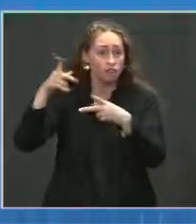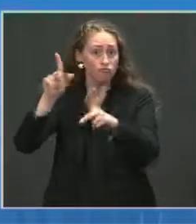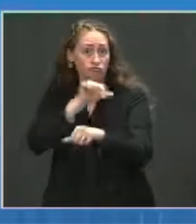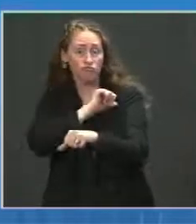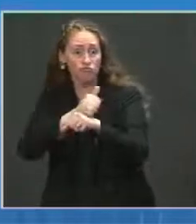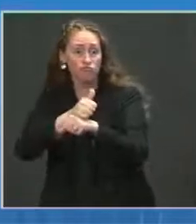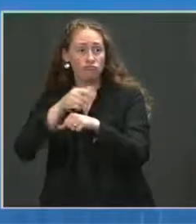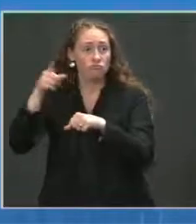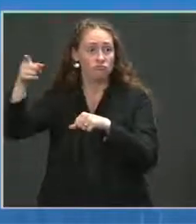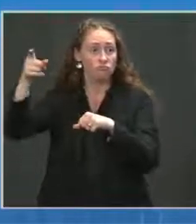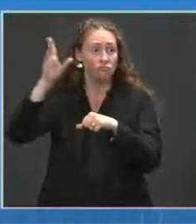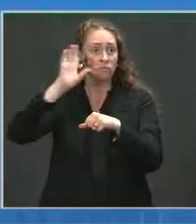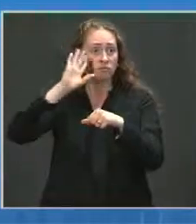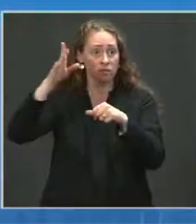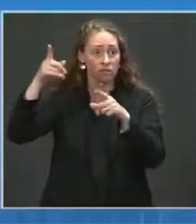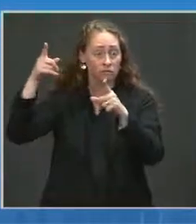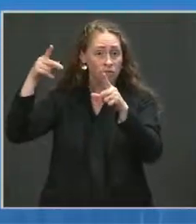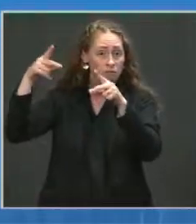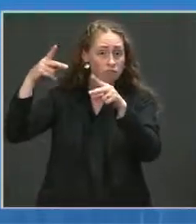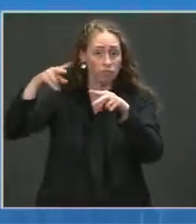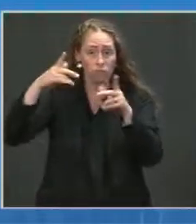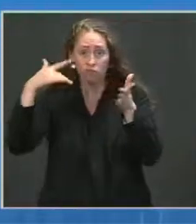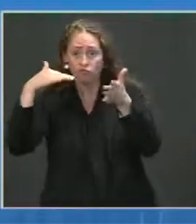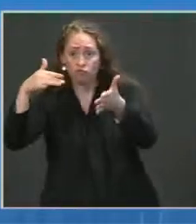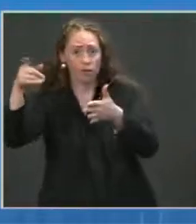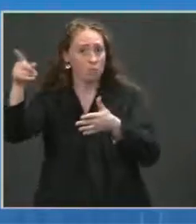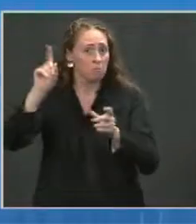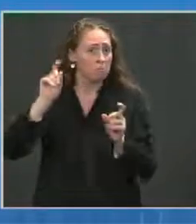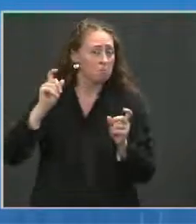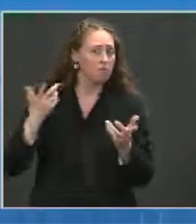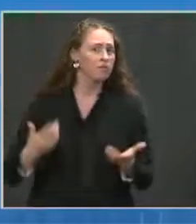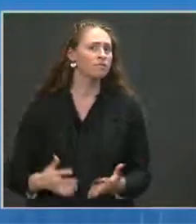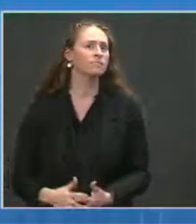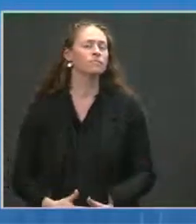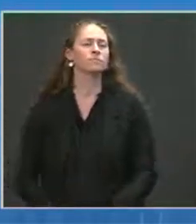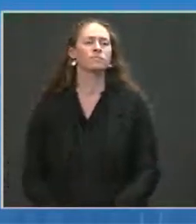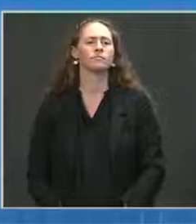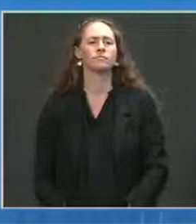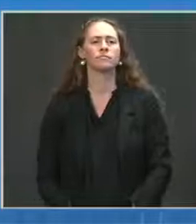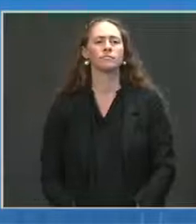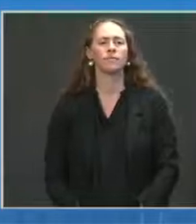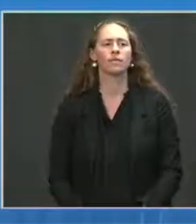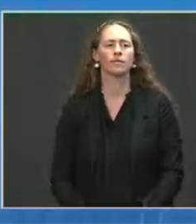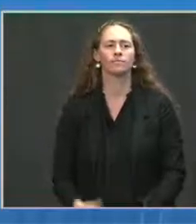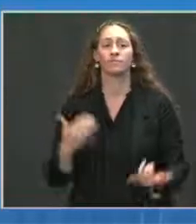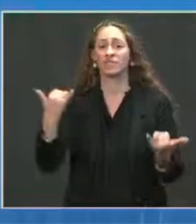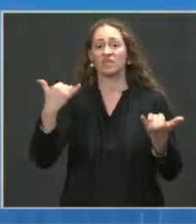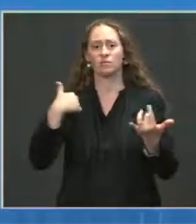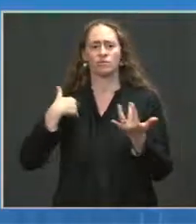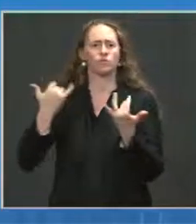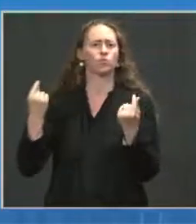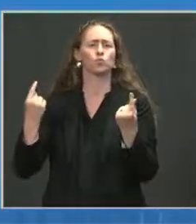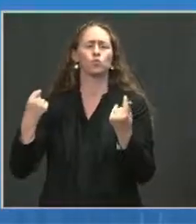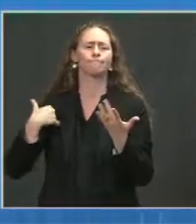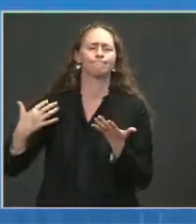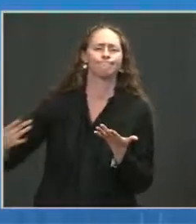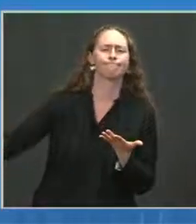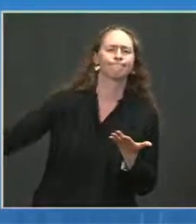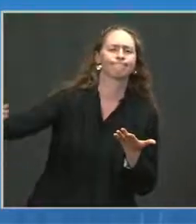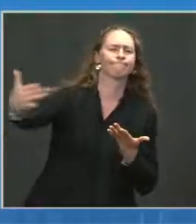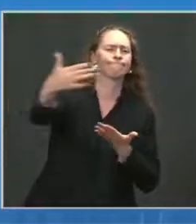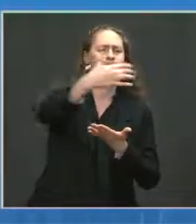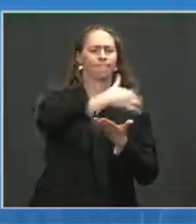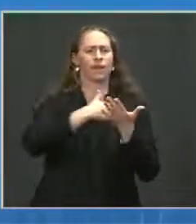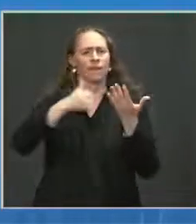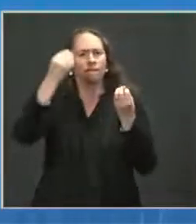Thank you for that question, Rachel. We are just starting to gather data and get data on, and we can